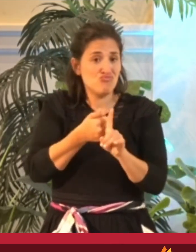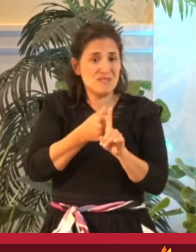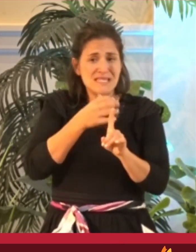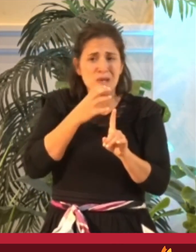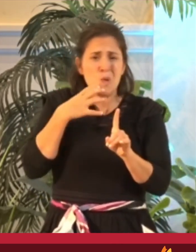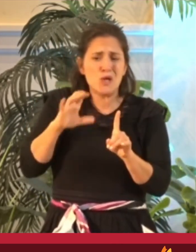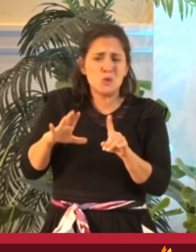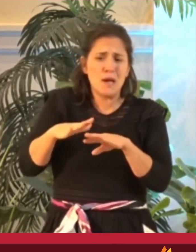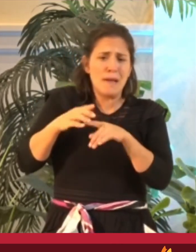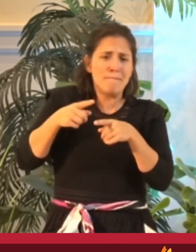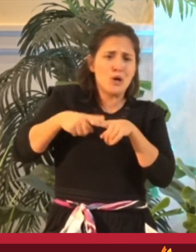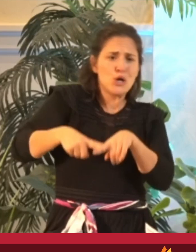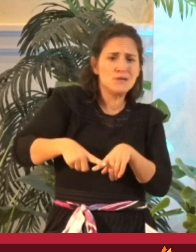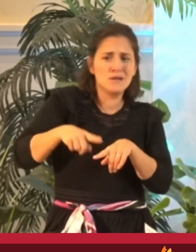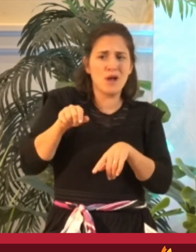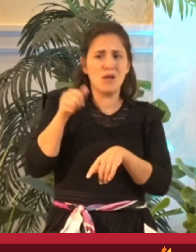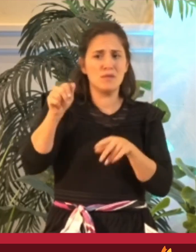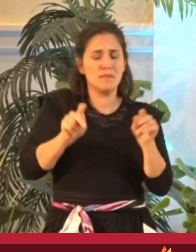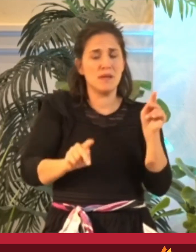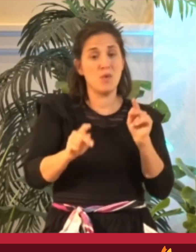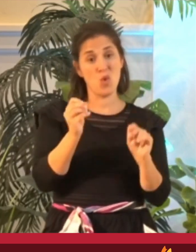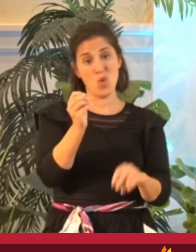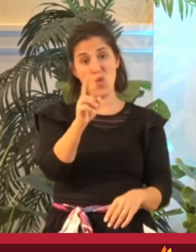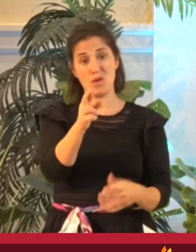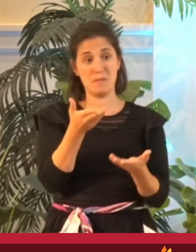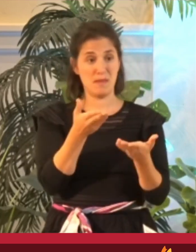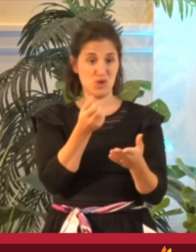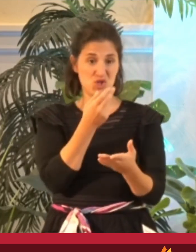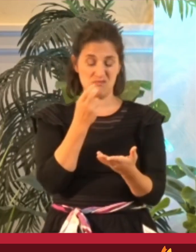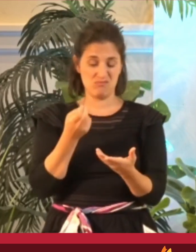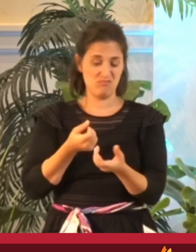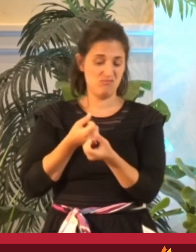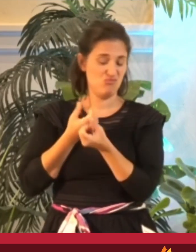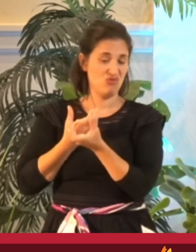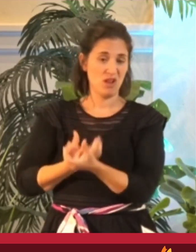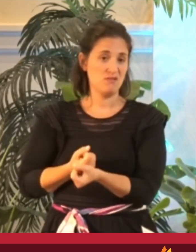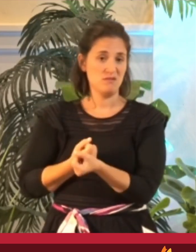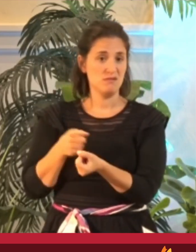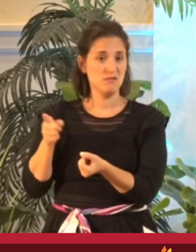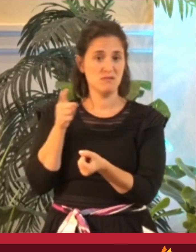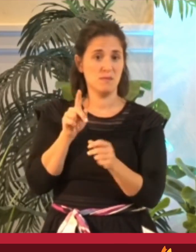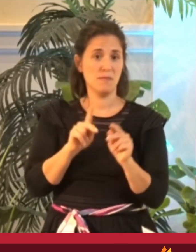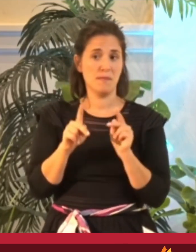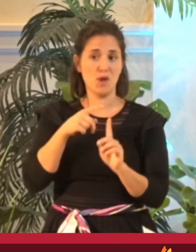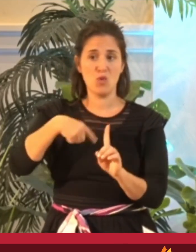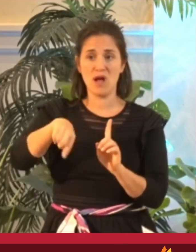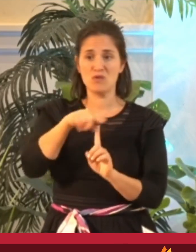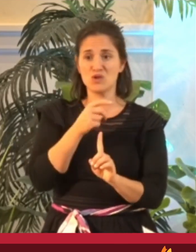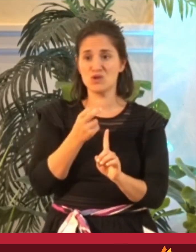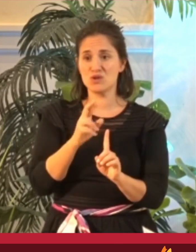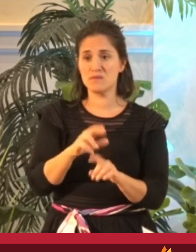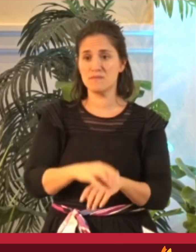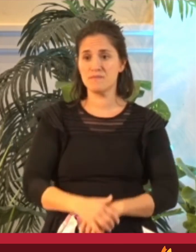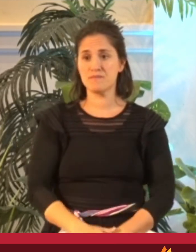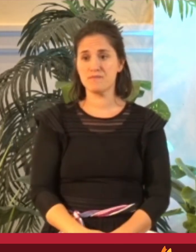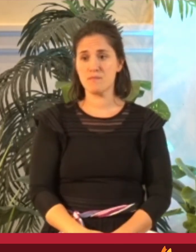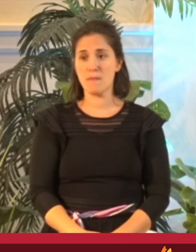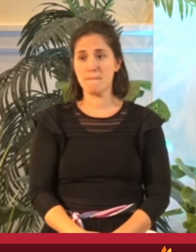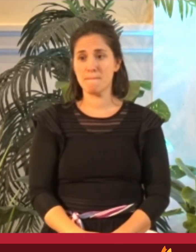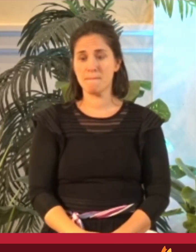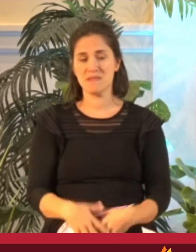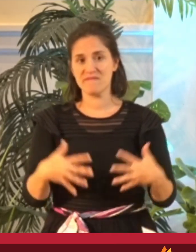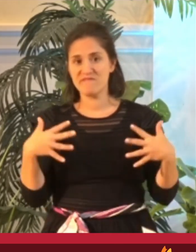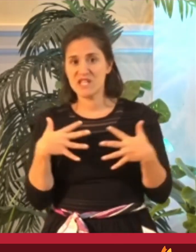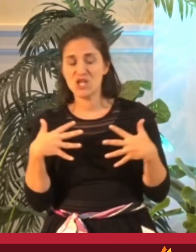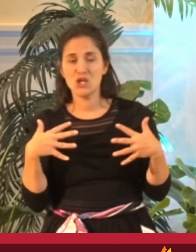possibly she had lost trust in the people around her. Fear, pride,